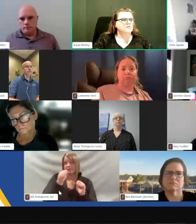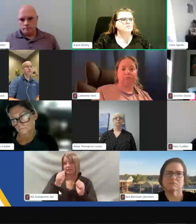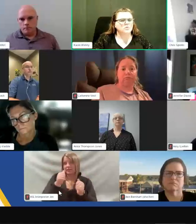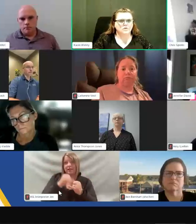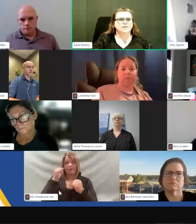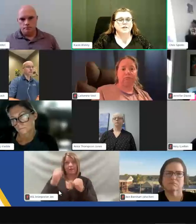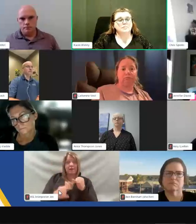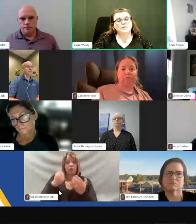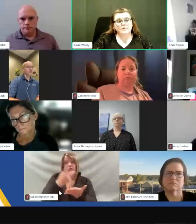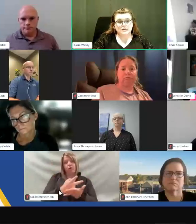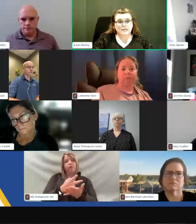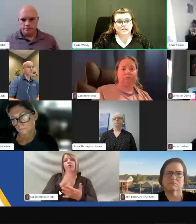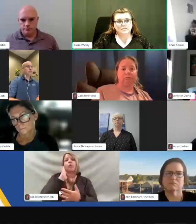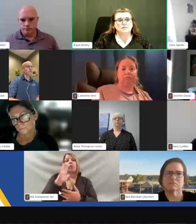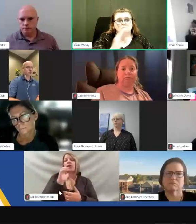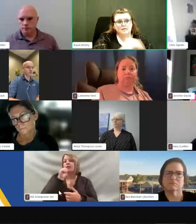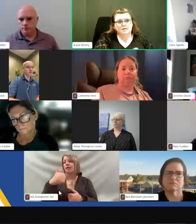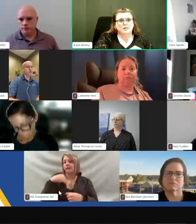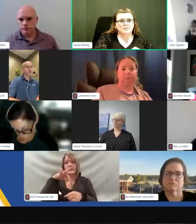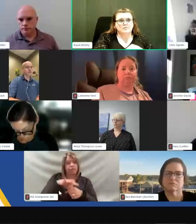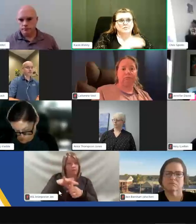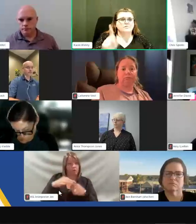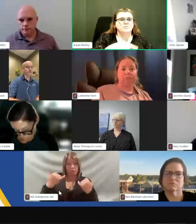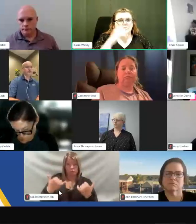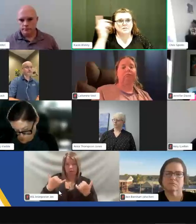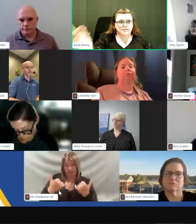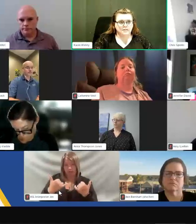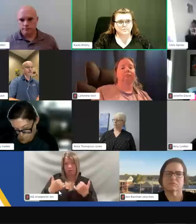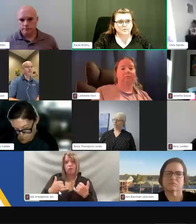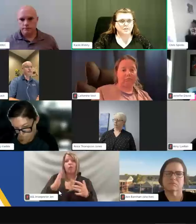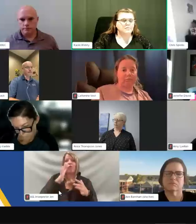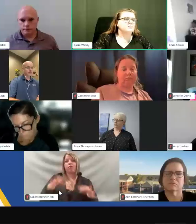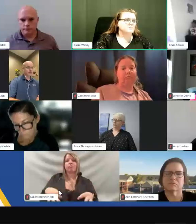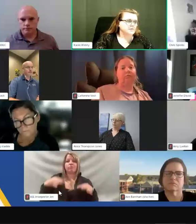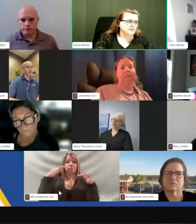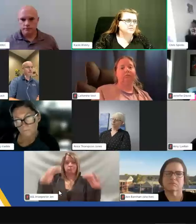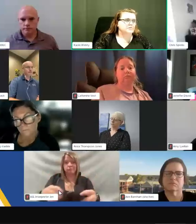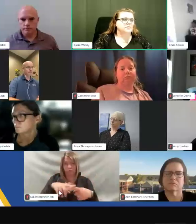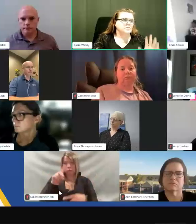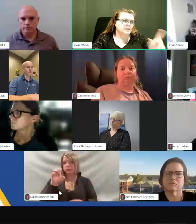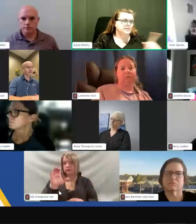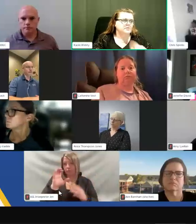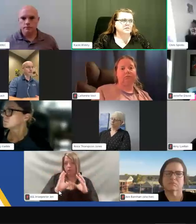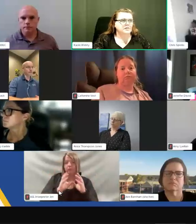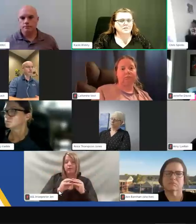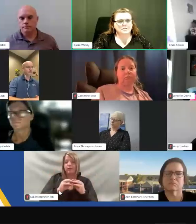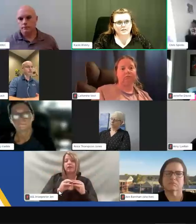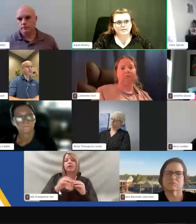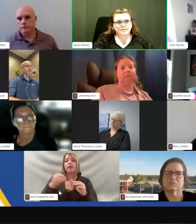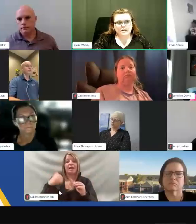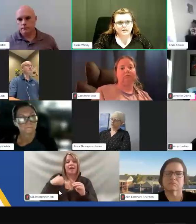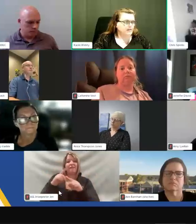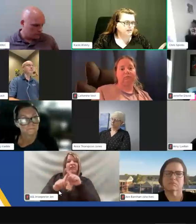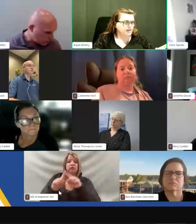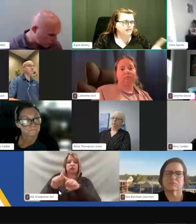final approval, there will not be a vote today on that, so it will be at the December meeting. So there is an asterisk on